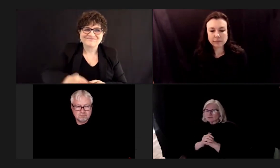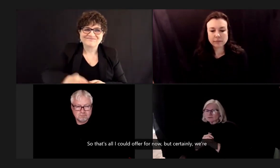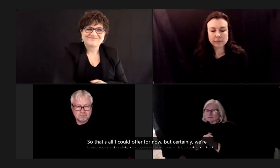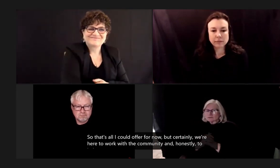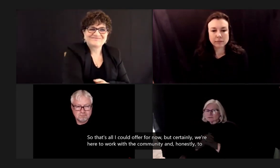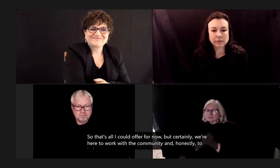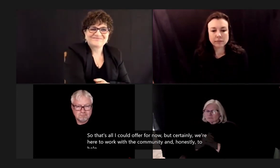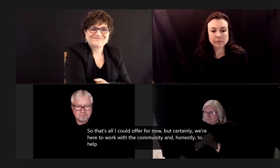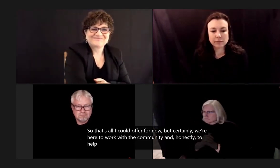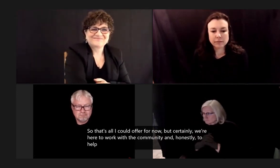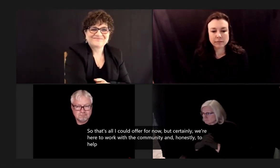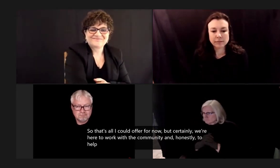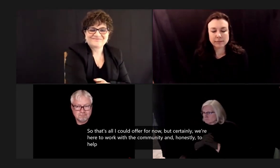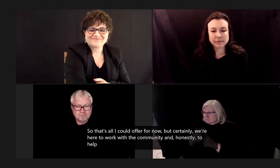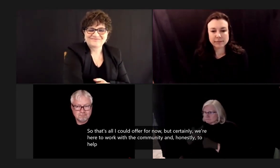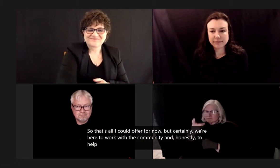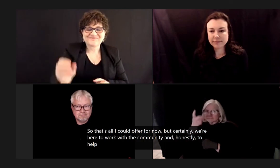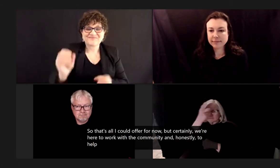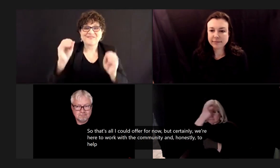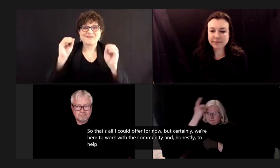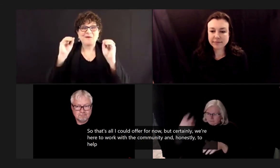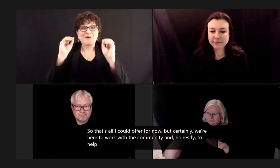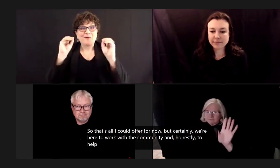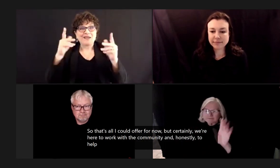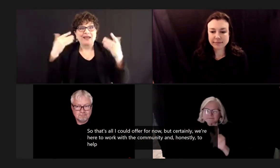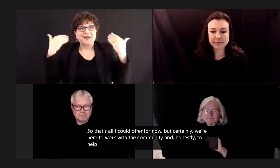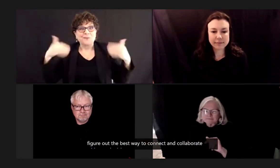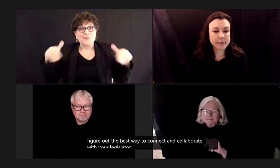and collaborate with your legislator.